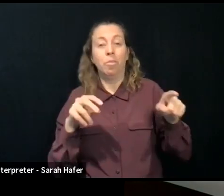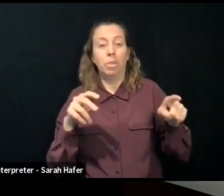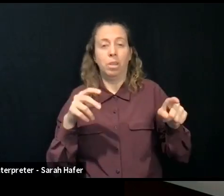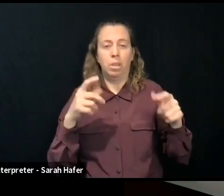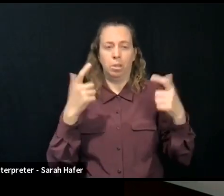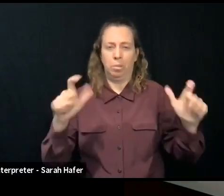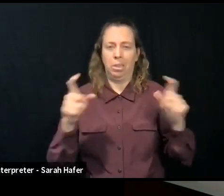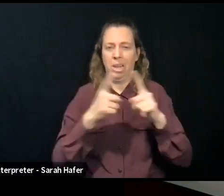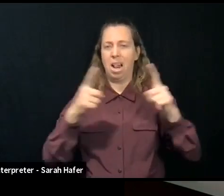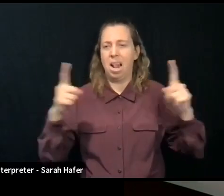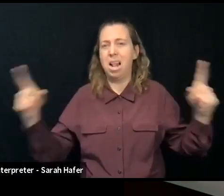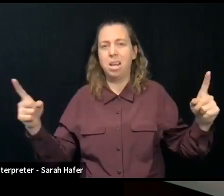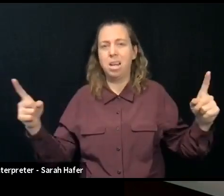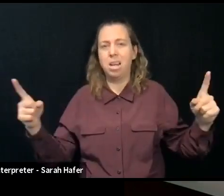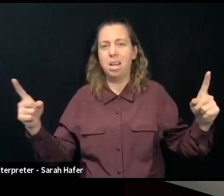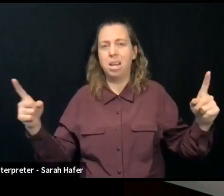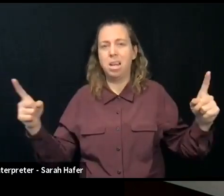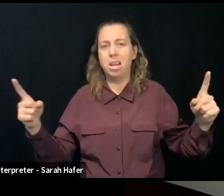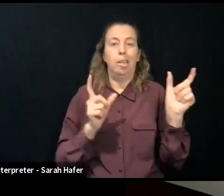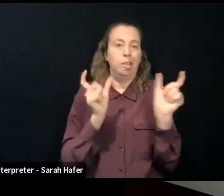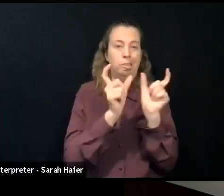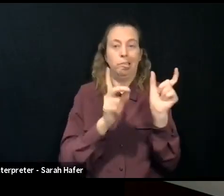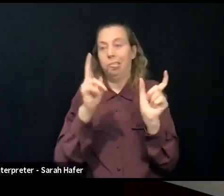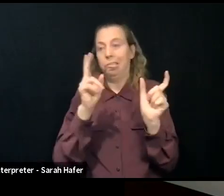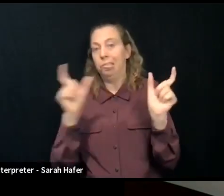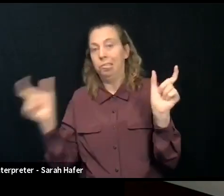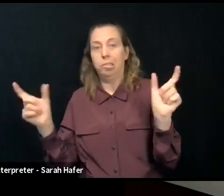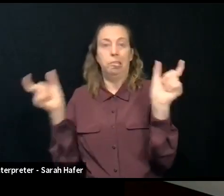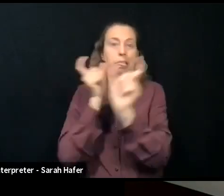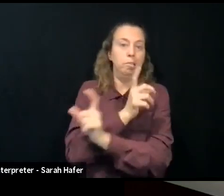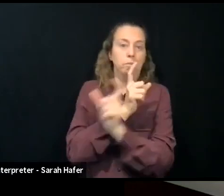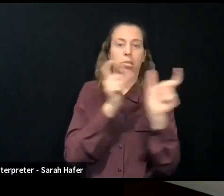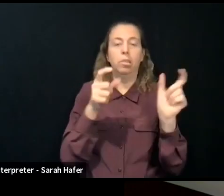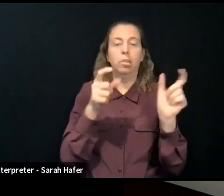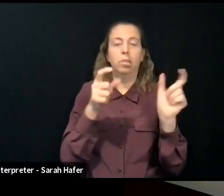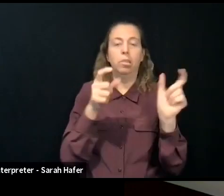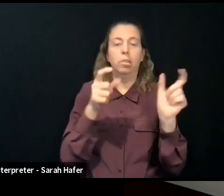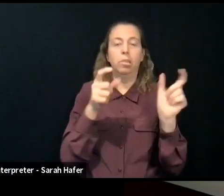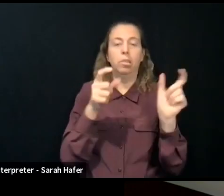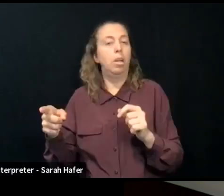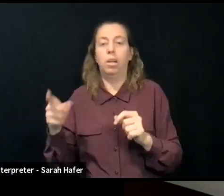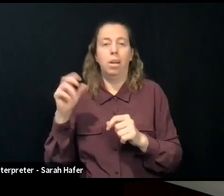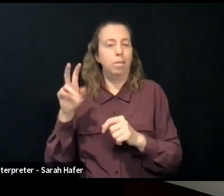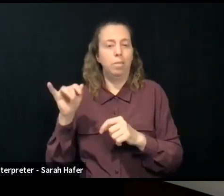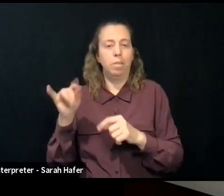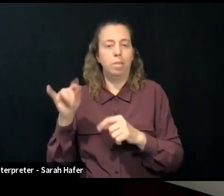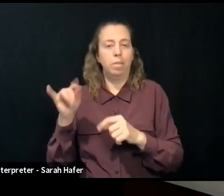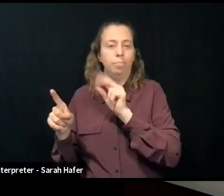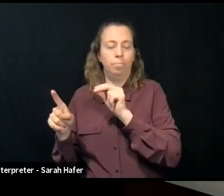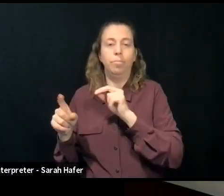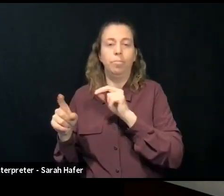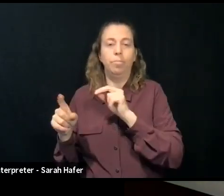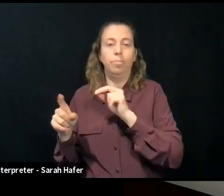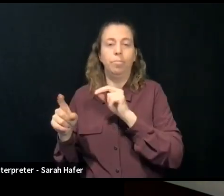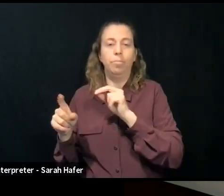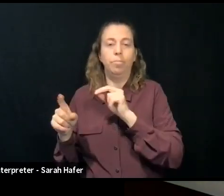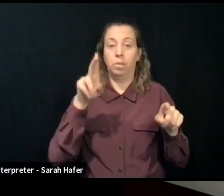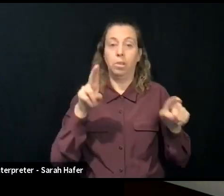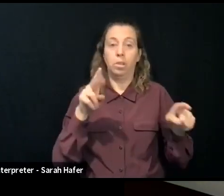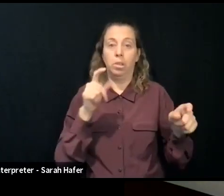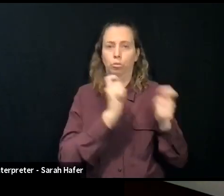as influenza does. So in some ways, influenza is much more prone to mutation than coronaviruses are, which